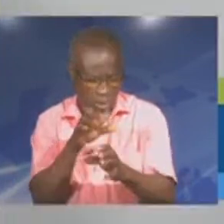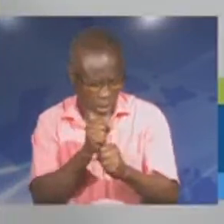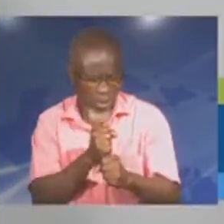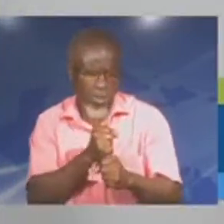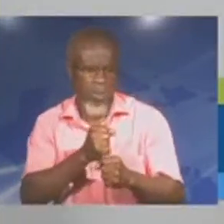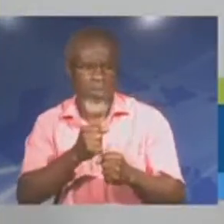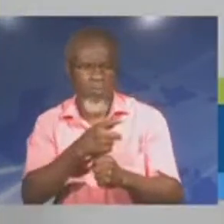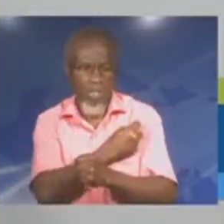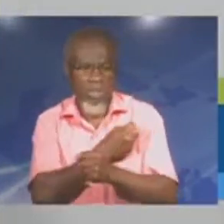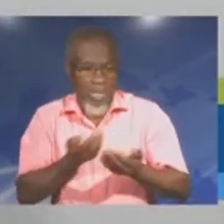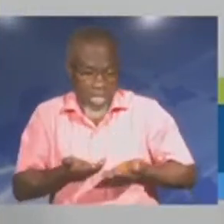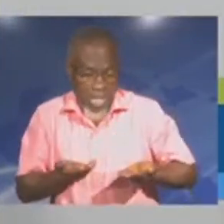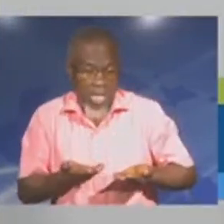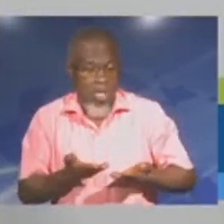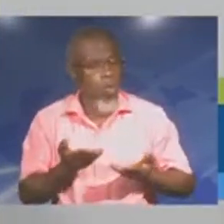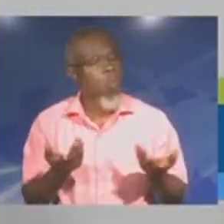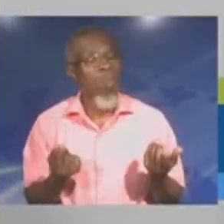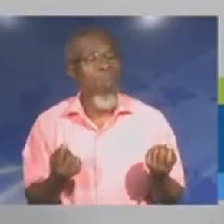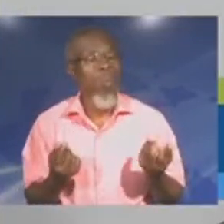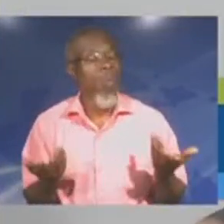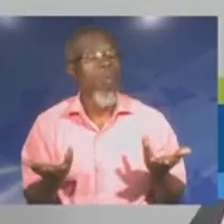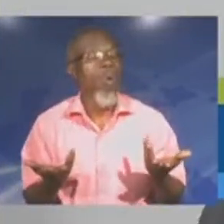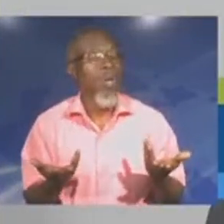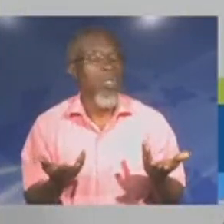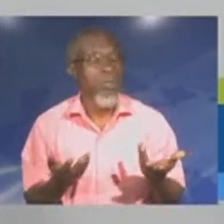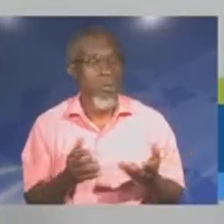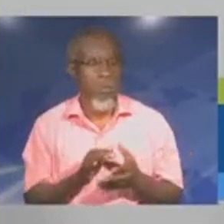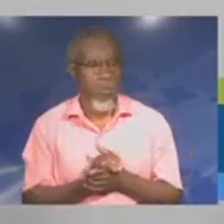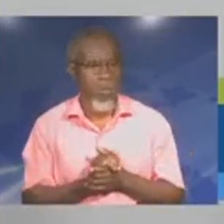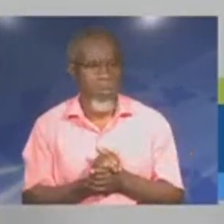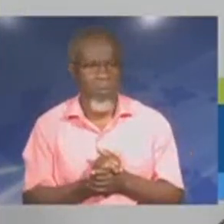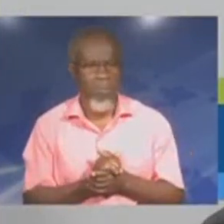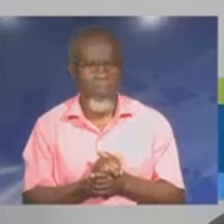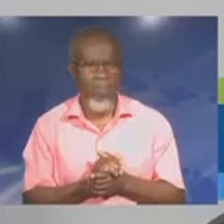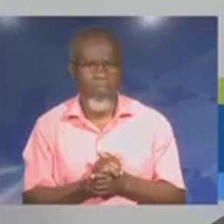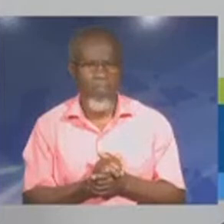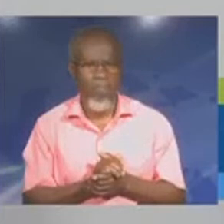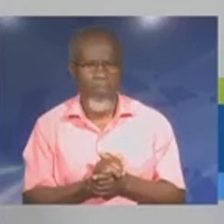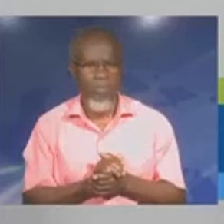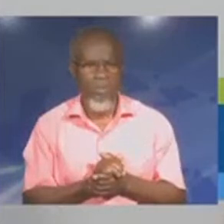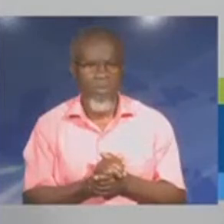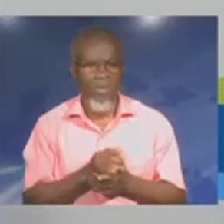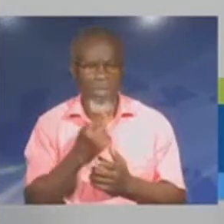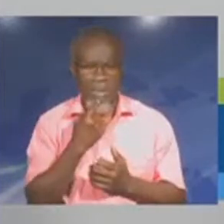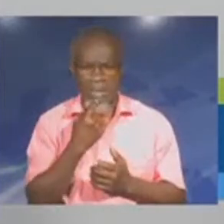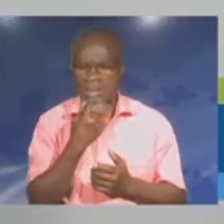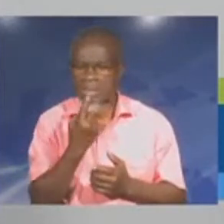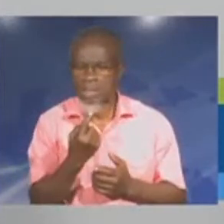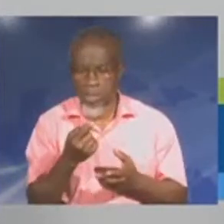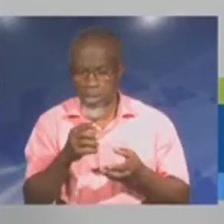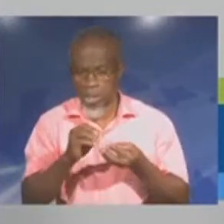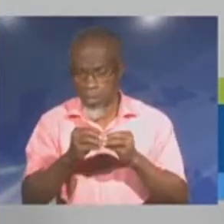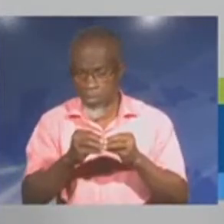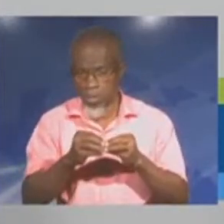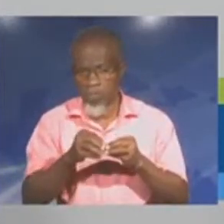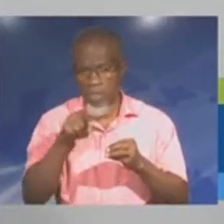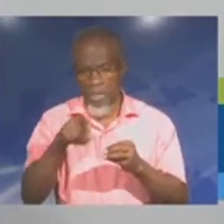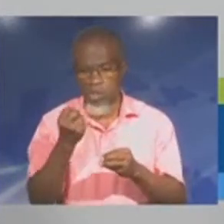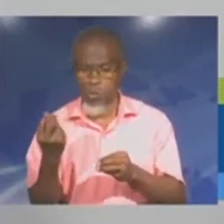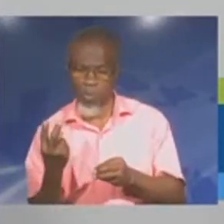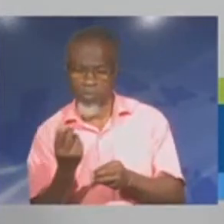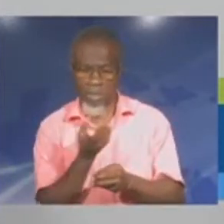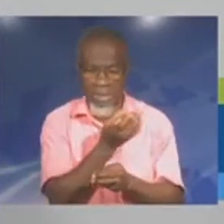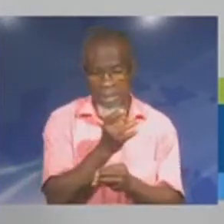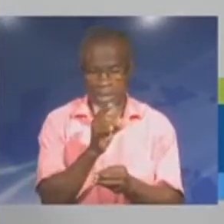Alicia. Yeah. So even though so let me get you an exact figure for that 12 to 18. Yeah.